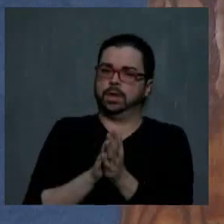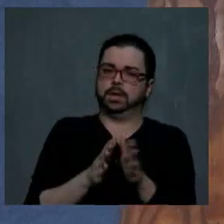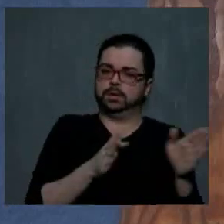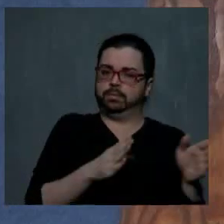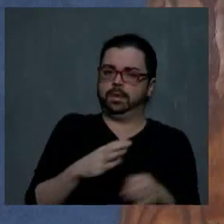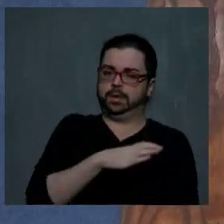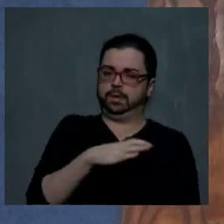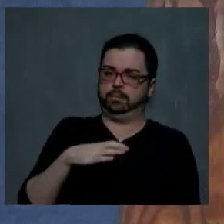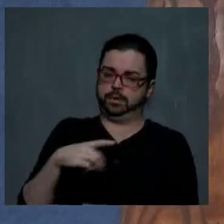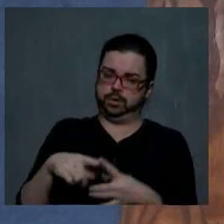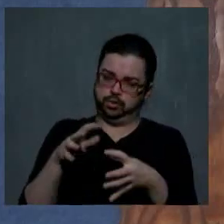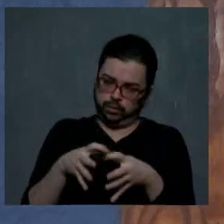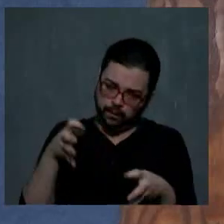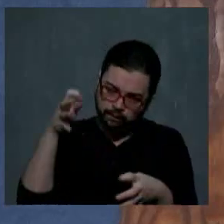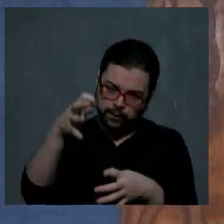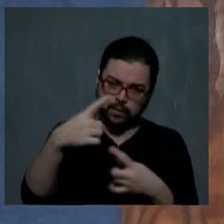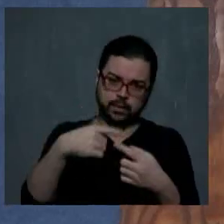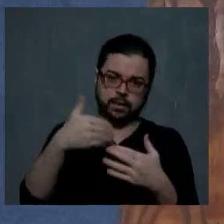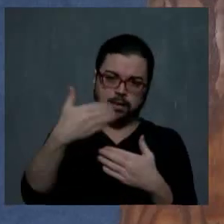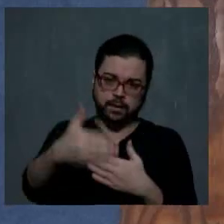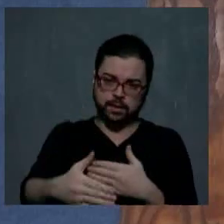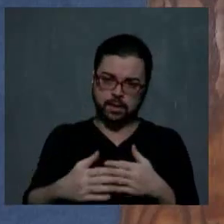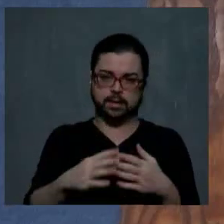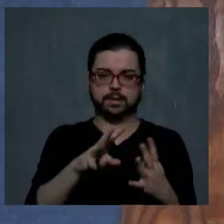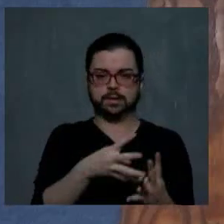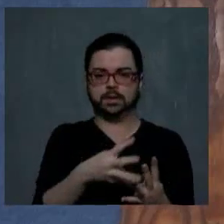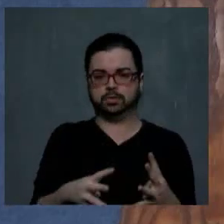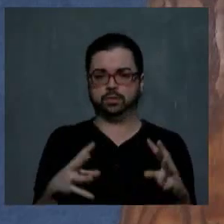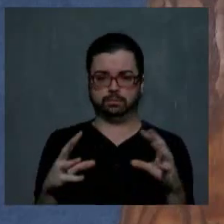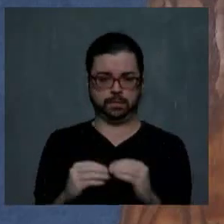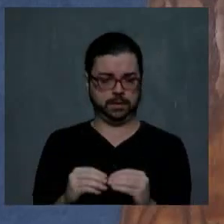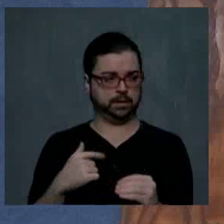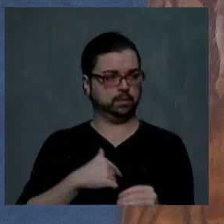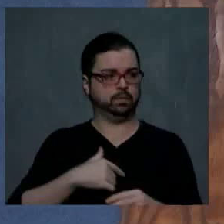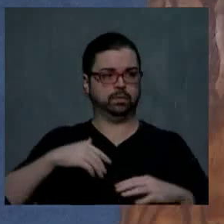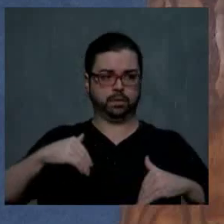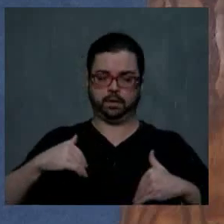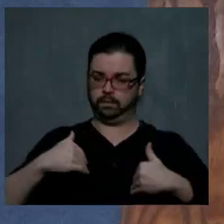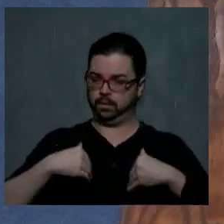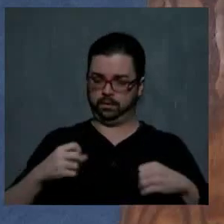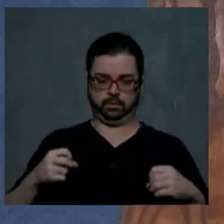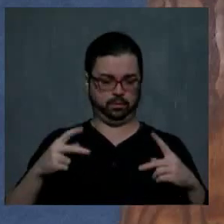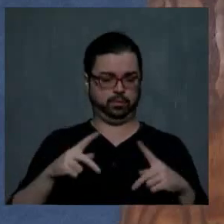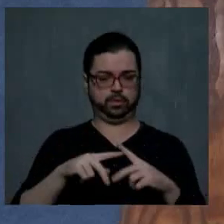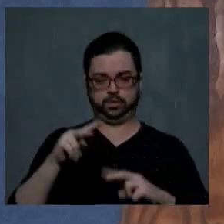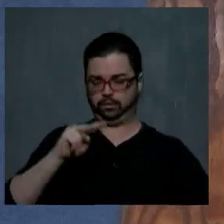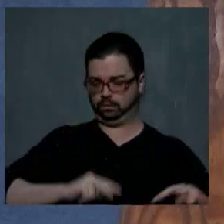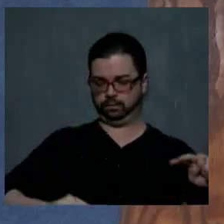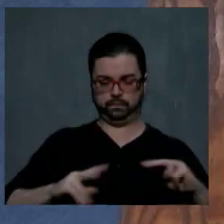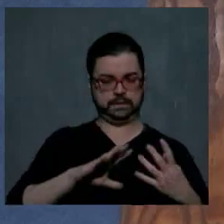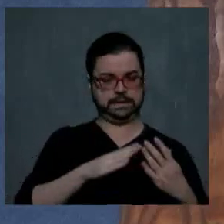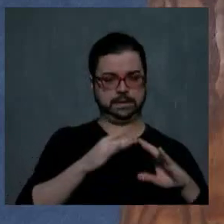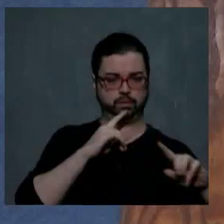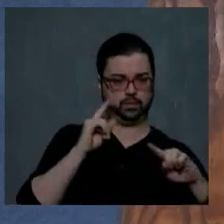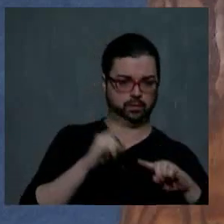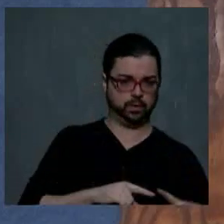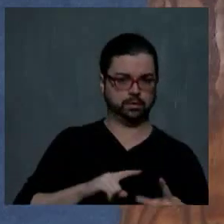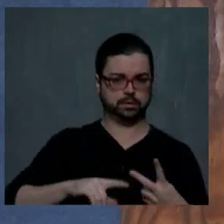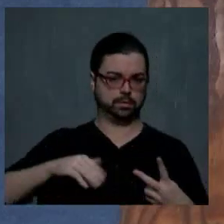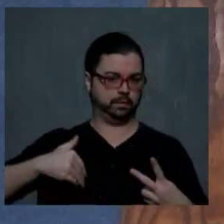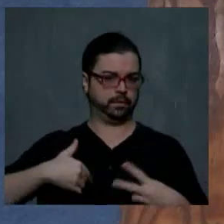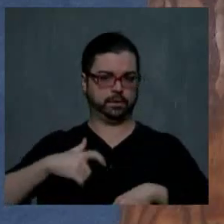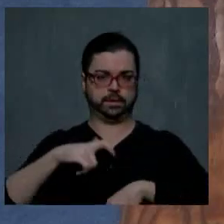request until the next scheduled meeting. We have not had the opportunity to review the city's response, nor the time to formulate a